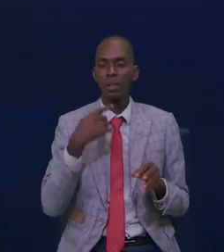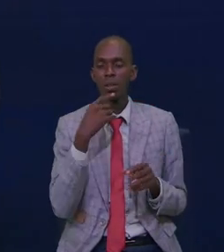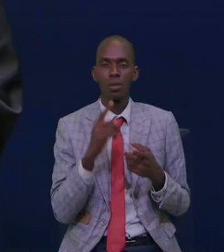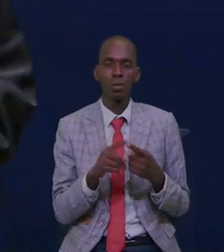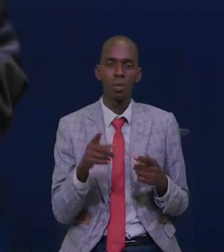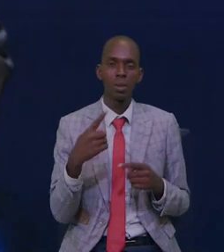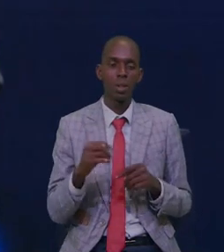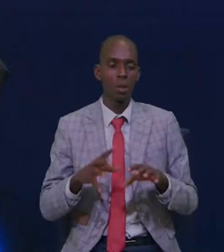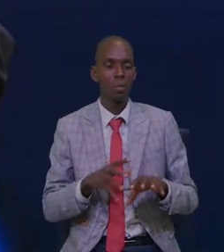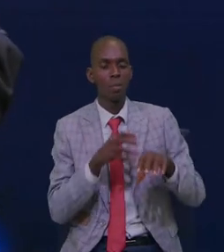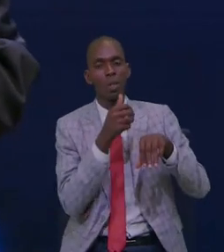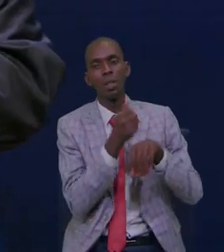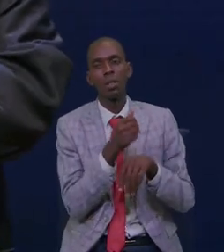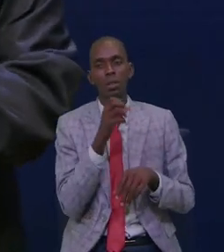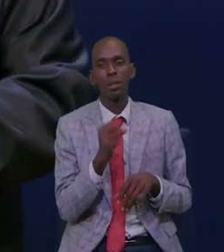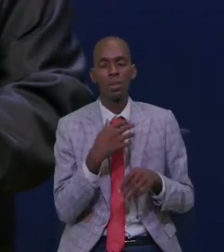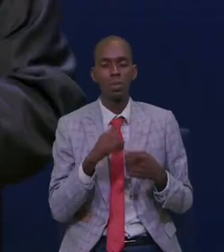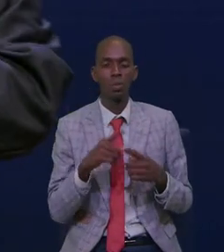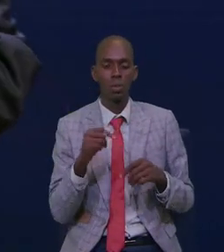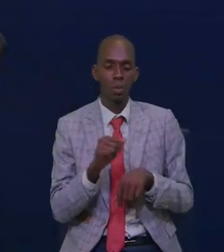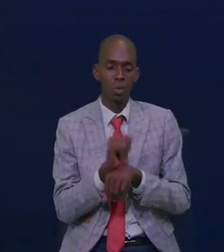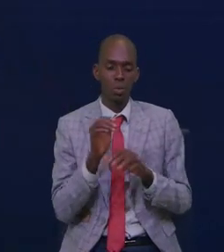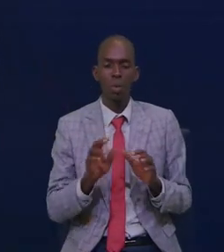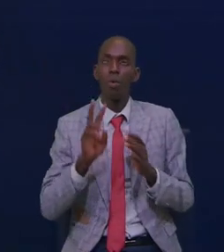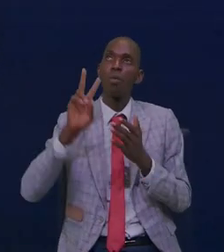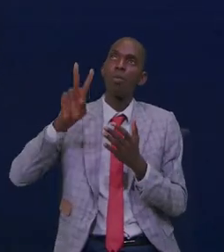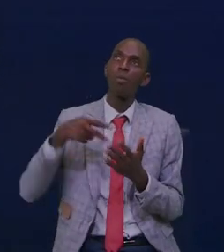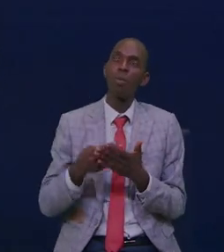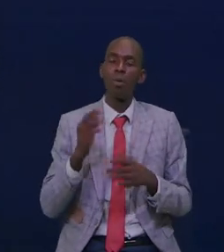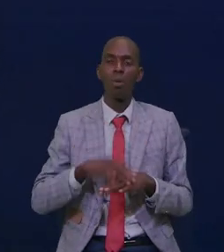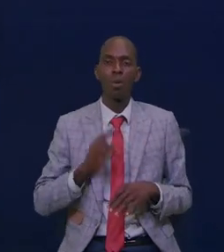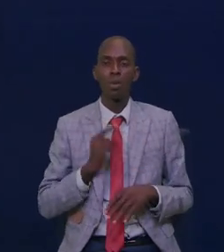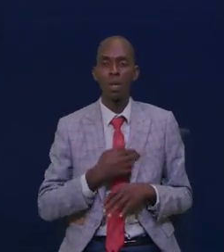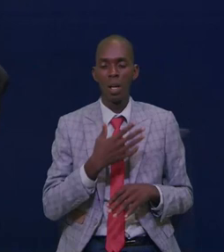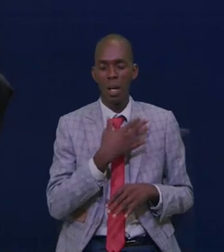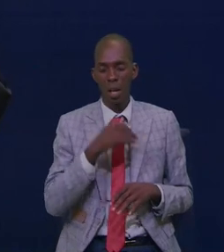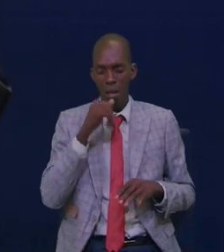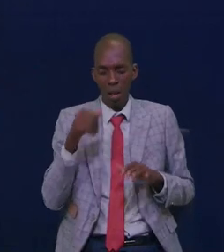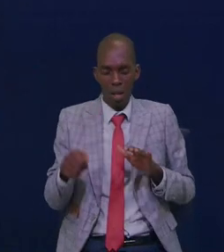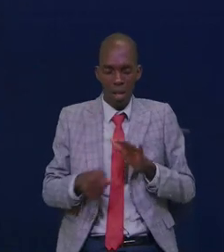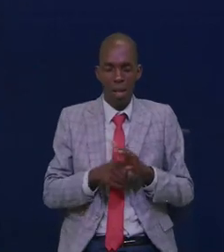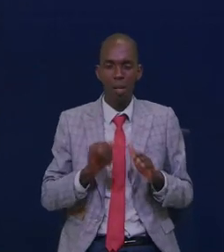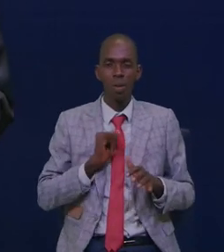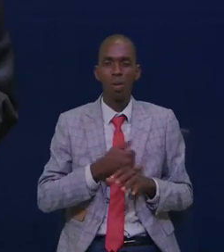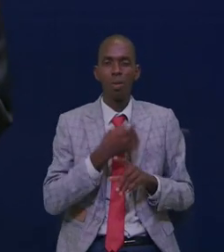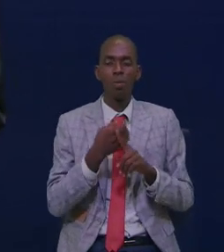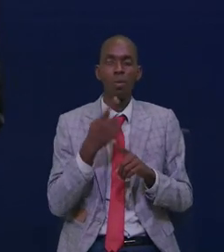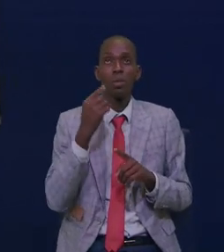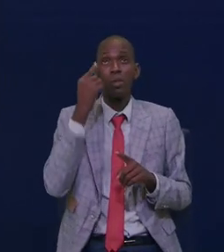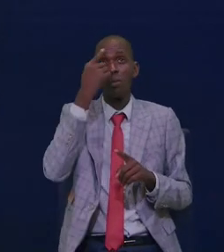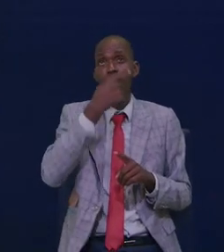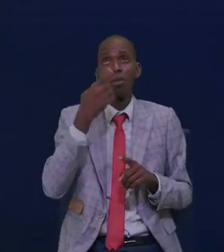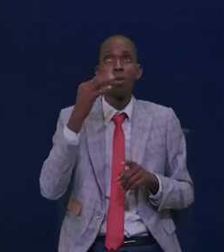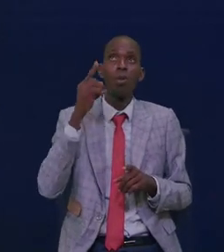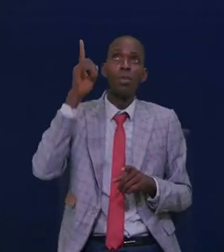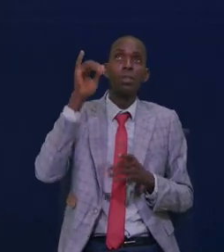the mountains, for unto the rocks, fall on us and hide us from the face of him that